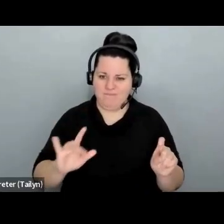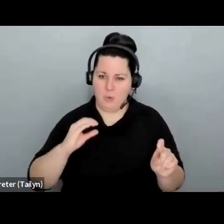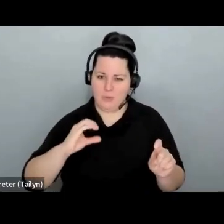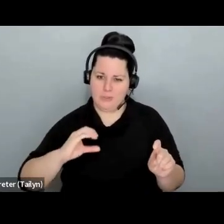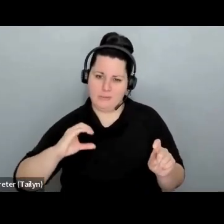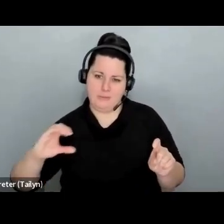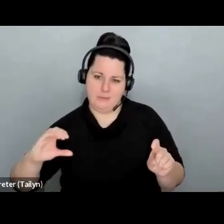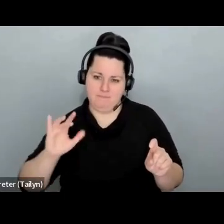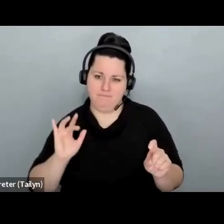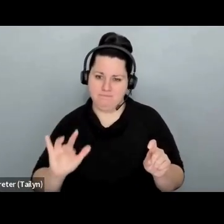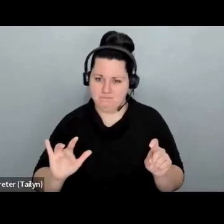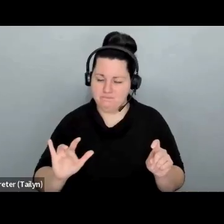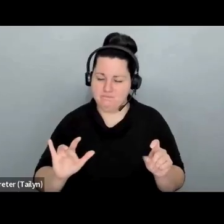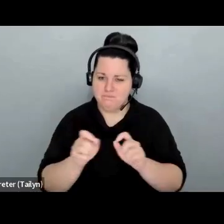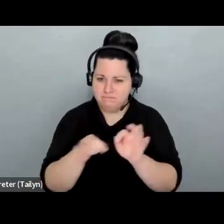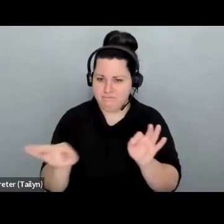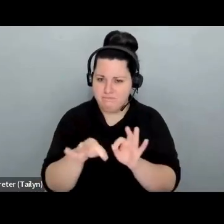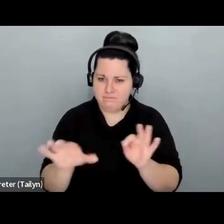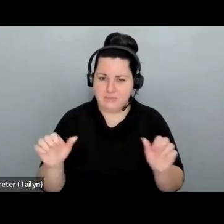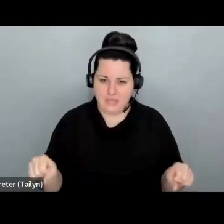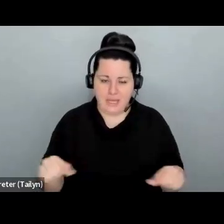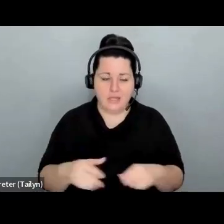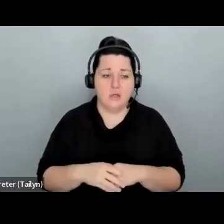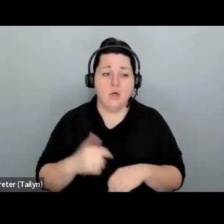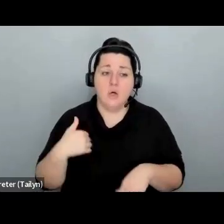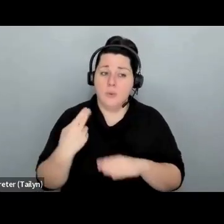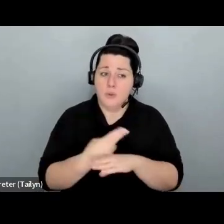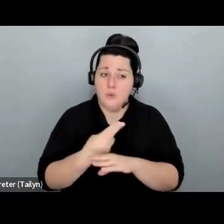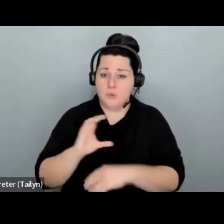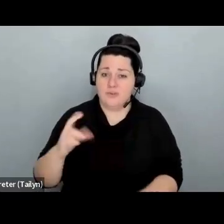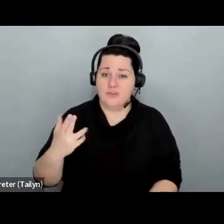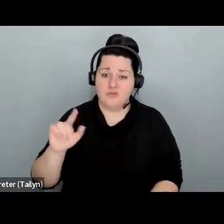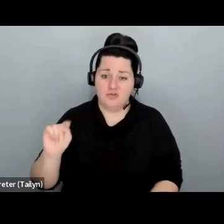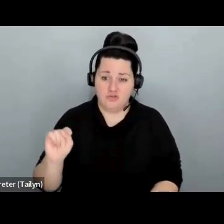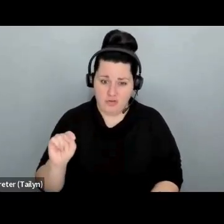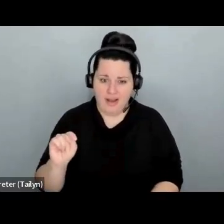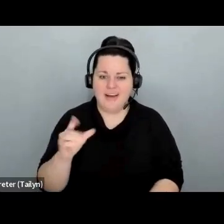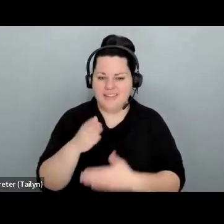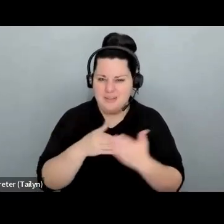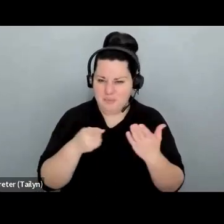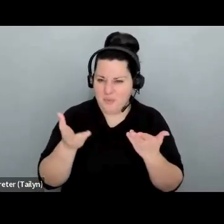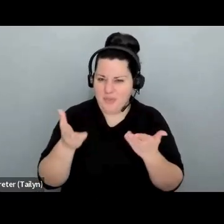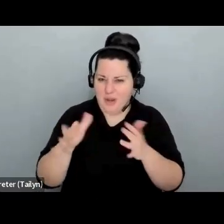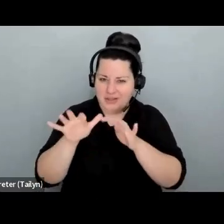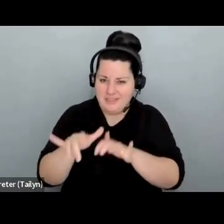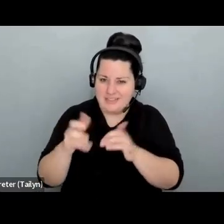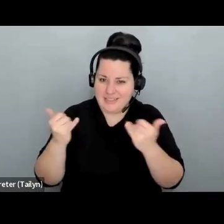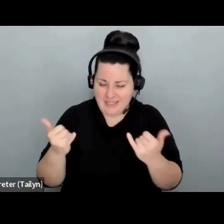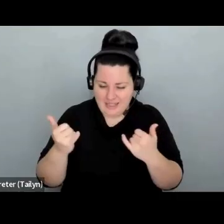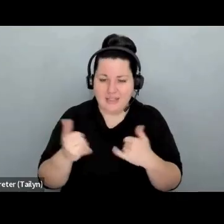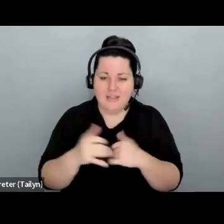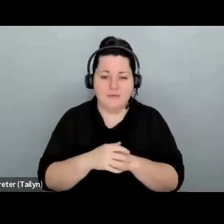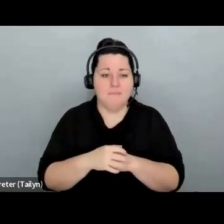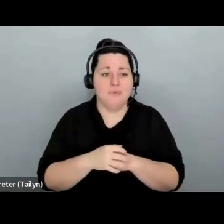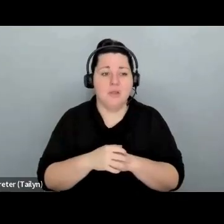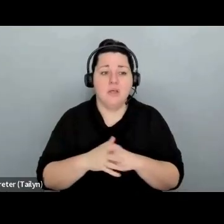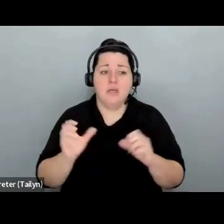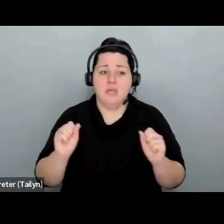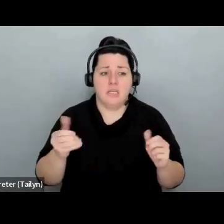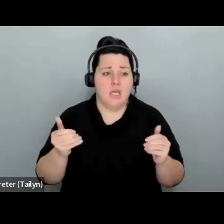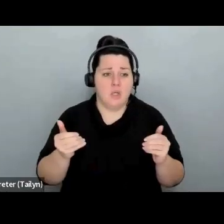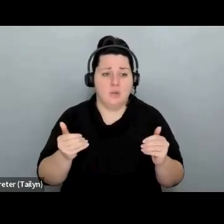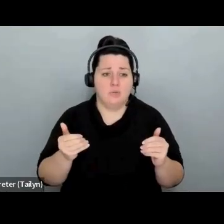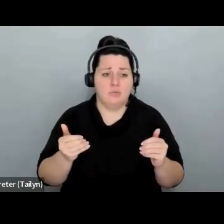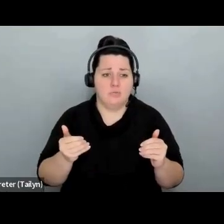show caption button. We are using the chat. I see some of you are in there right now. Go ahead and